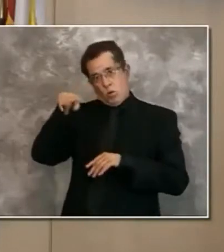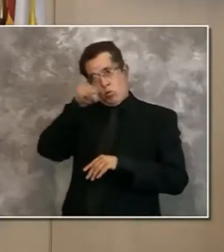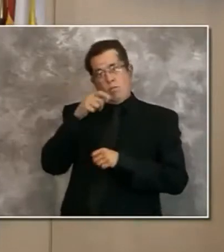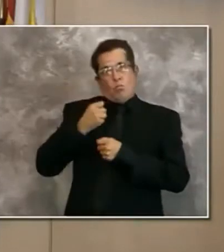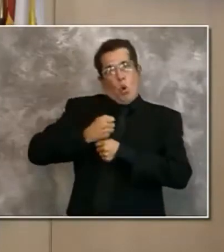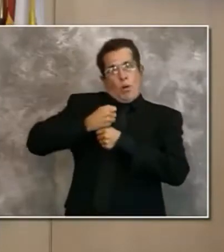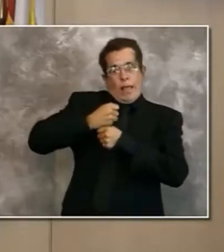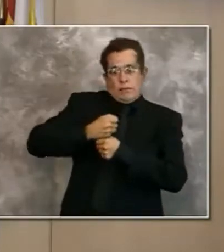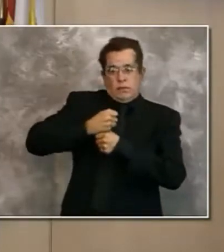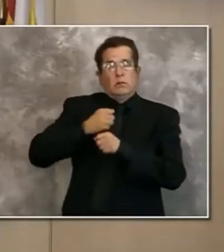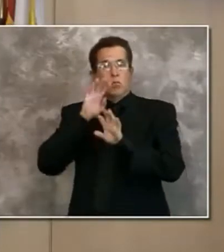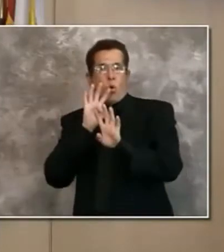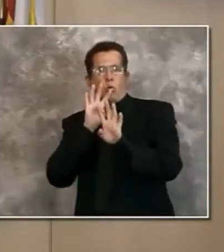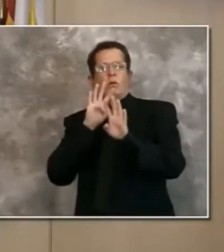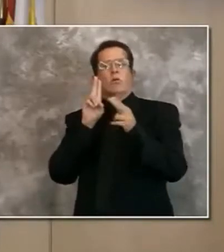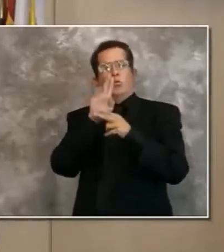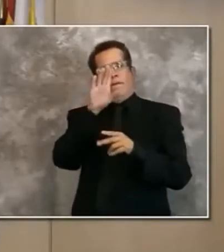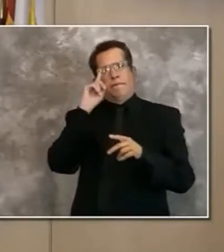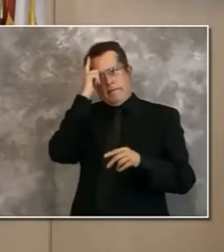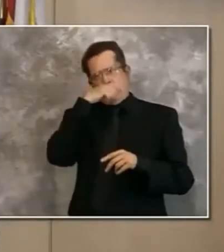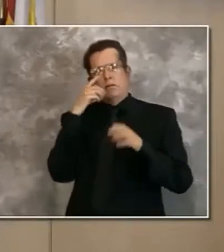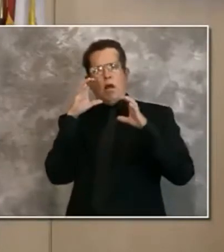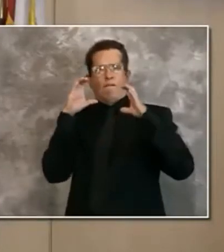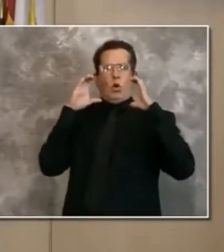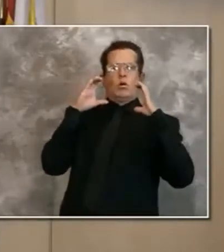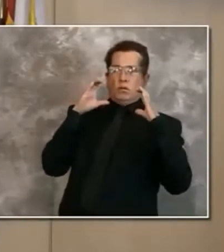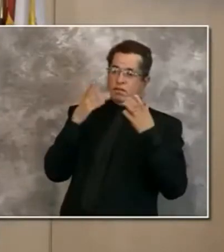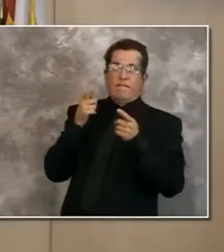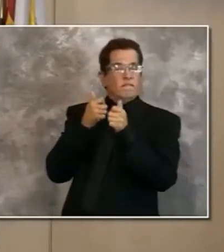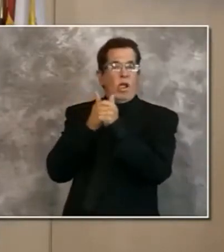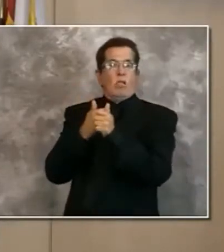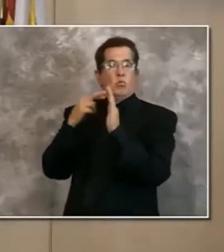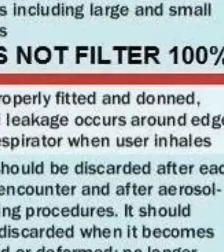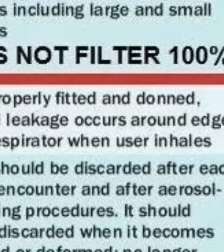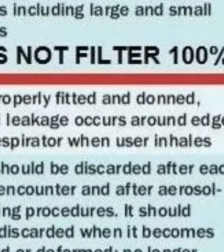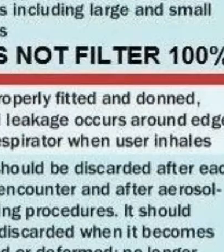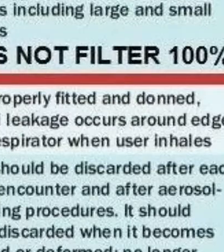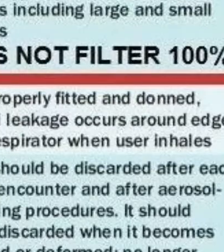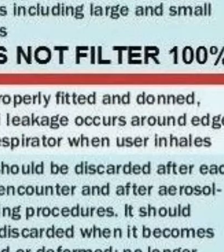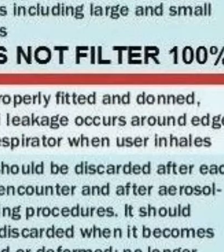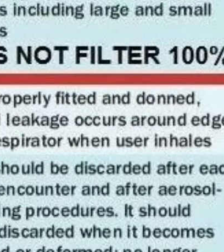facial coverings and adhere to social distancing.